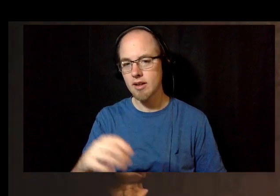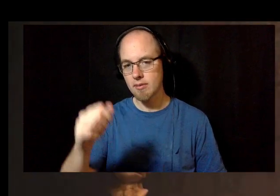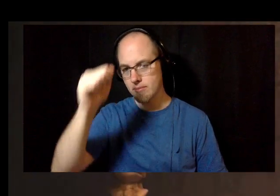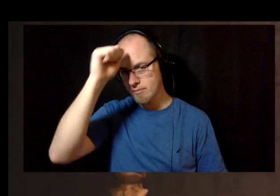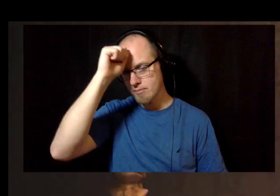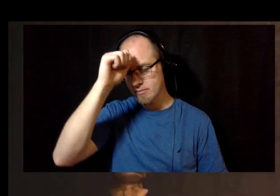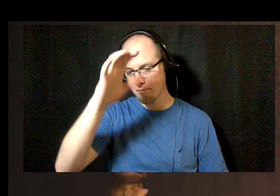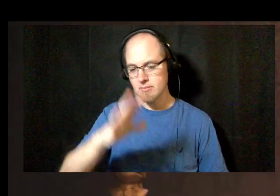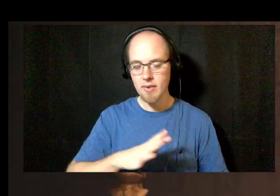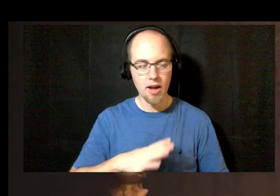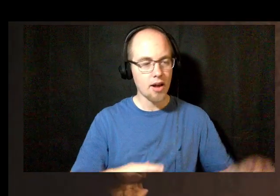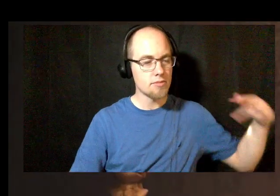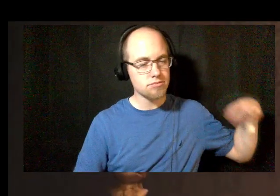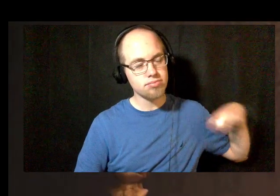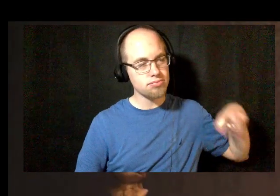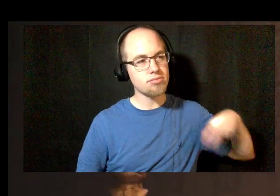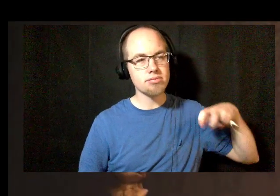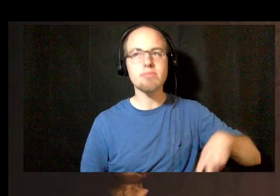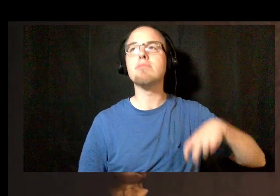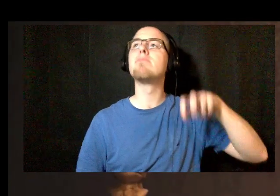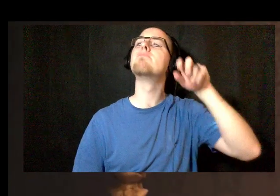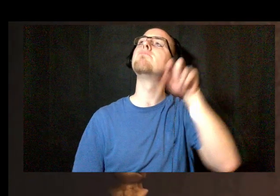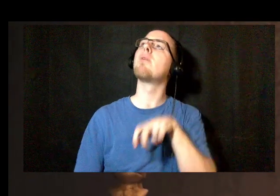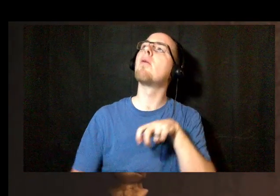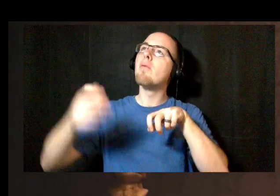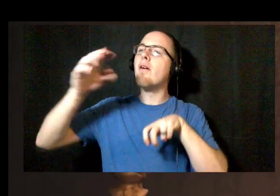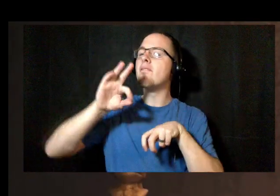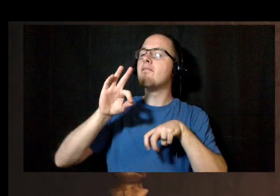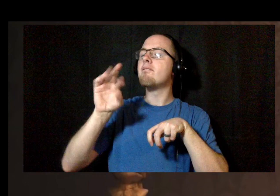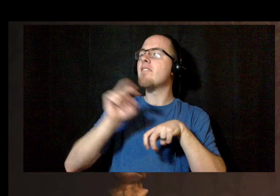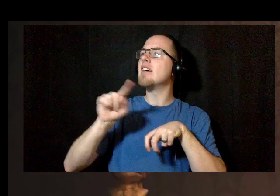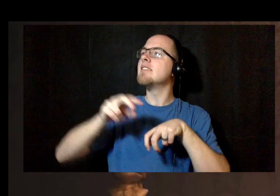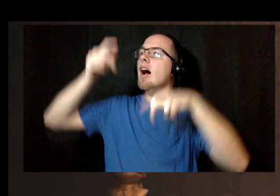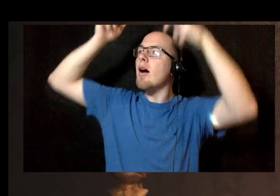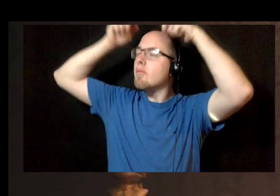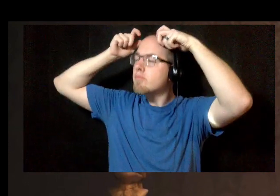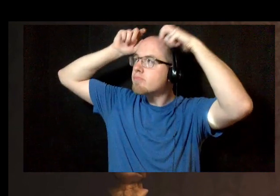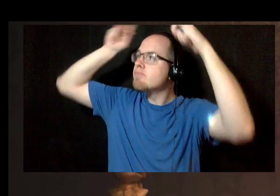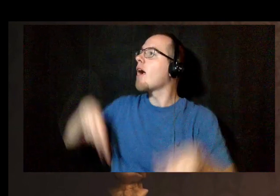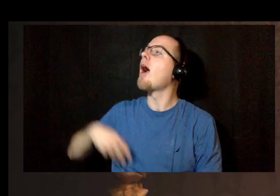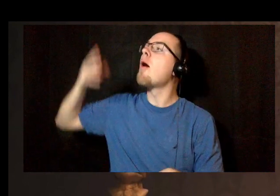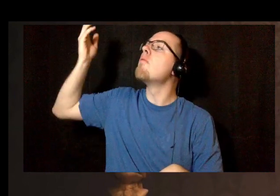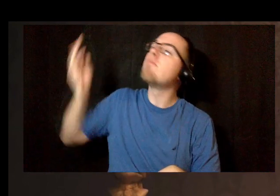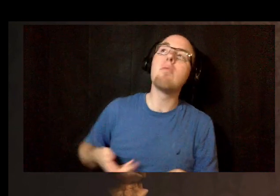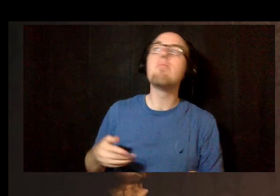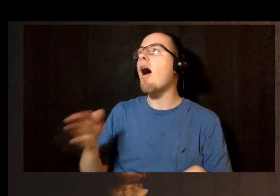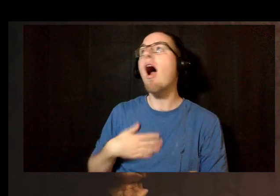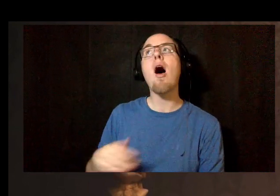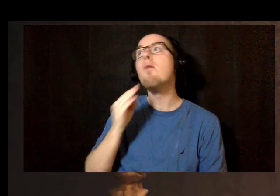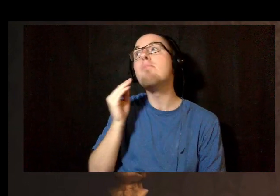hallway, sits on the mat, looks up at me and says, welcome to our lovely room.